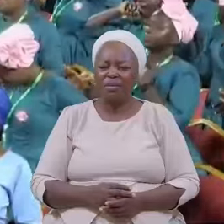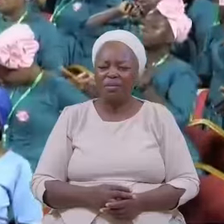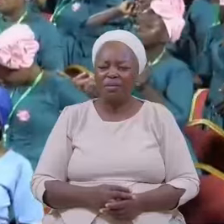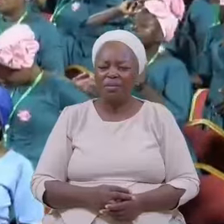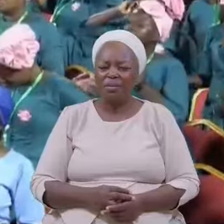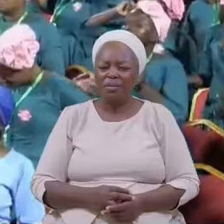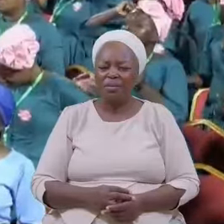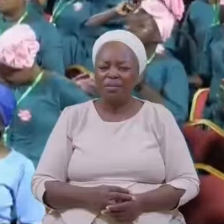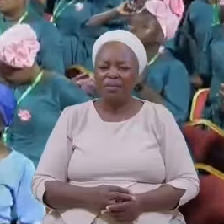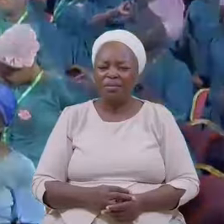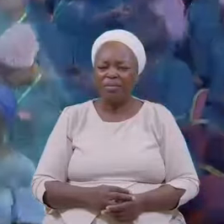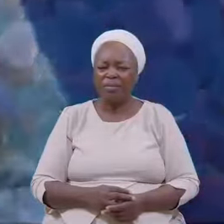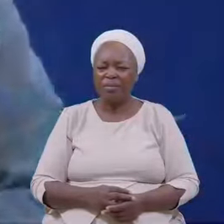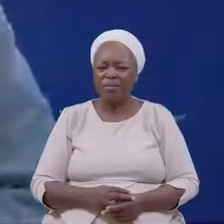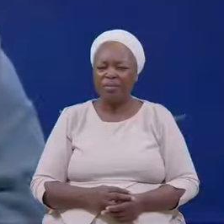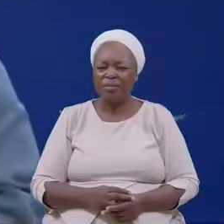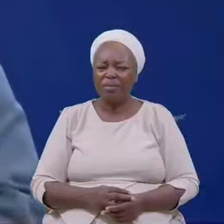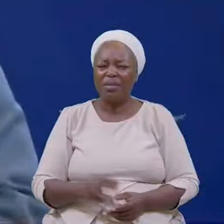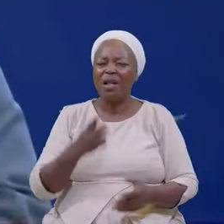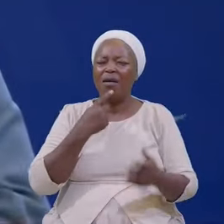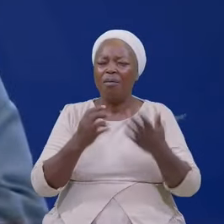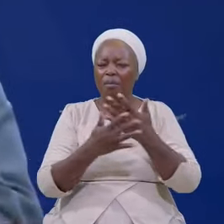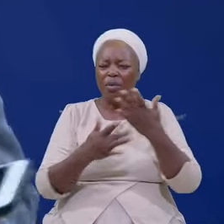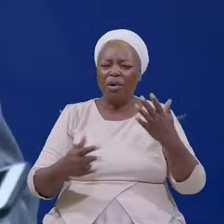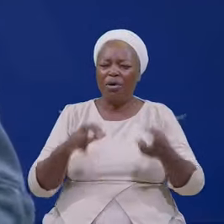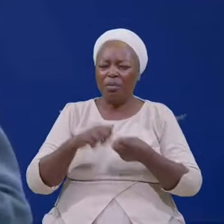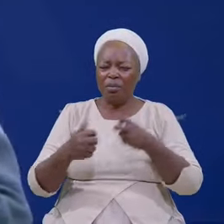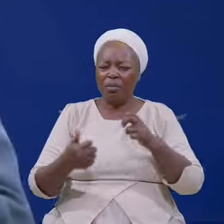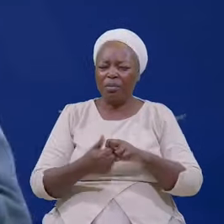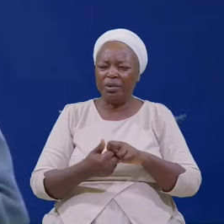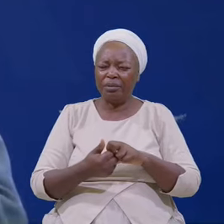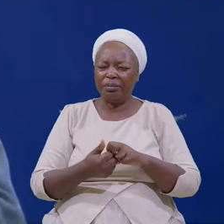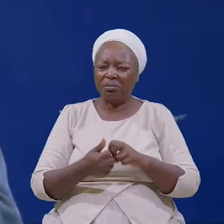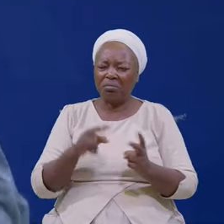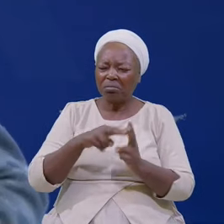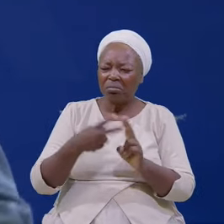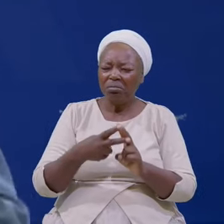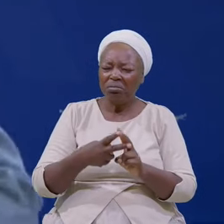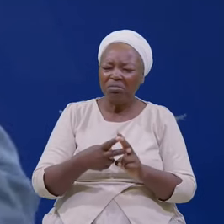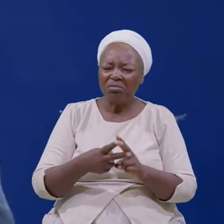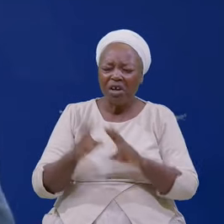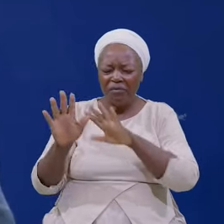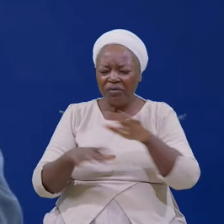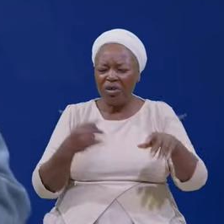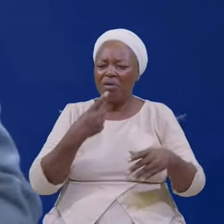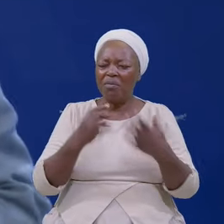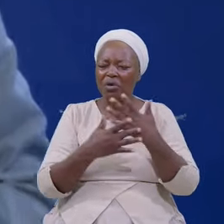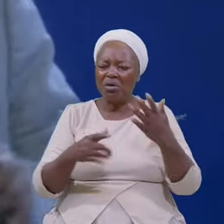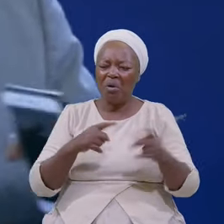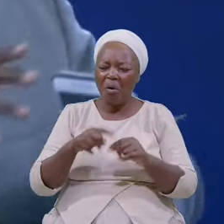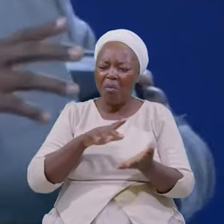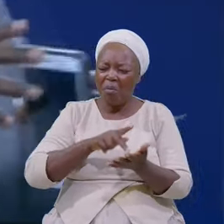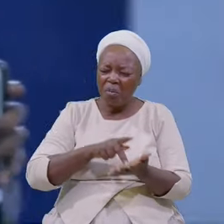Jésus. Blood problem, le problème, either issue of blood, la poison blood,